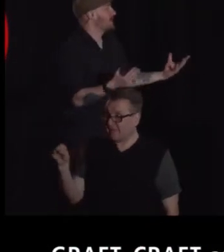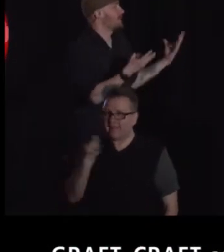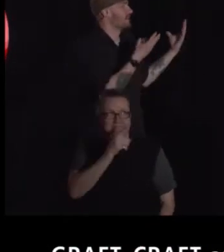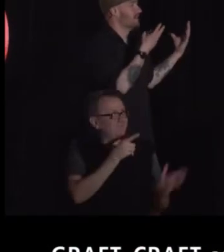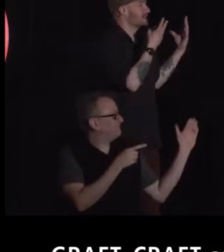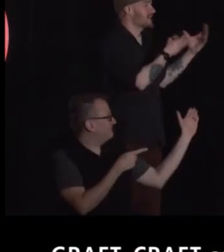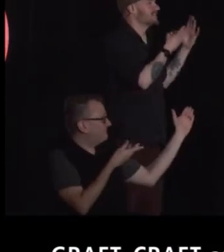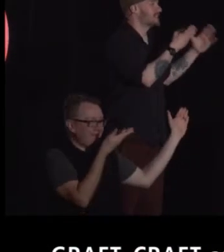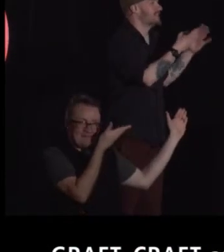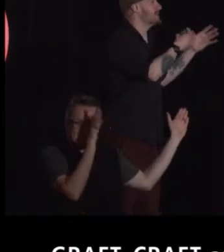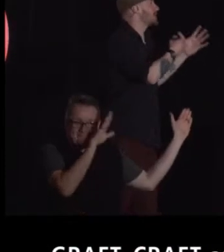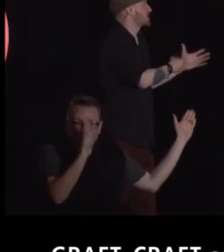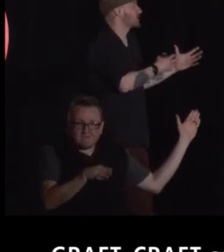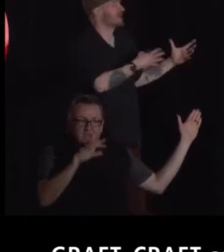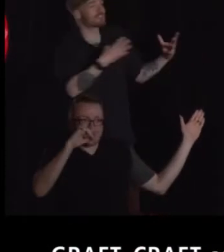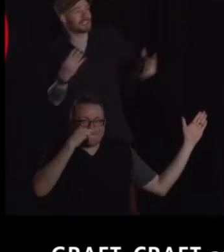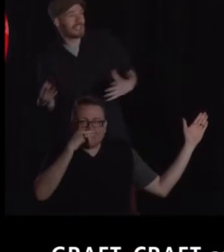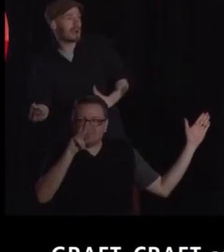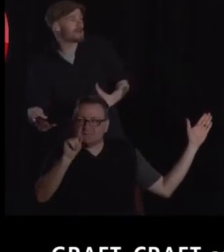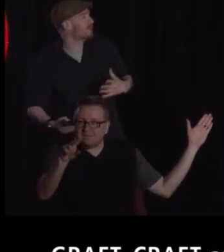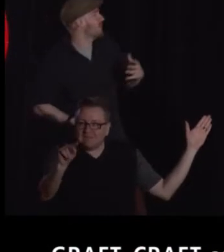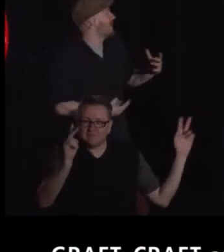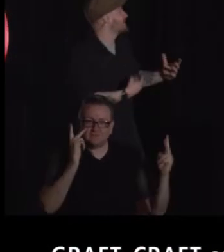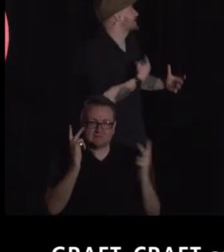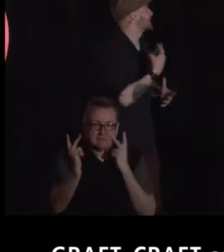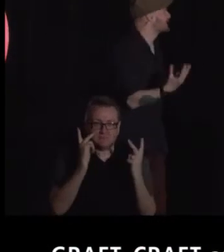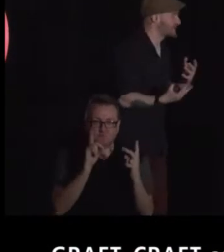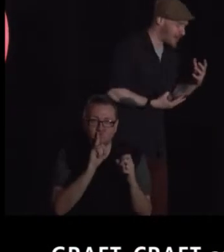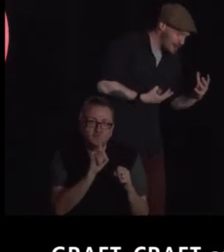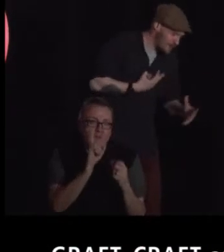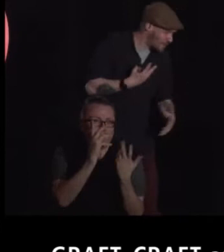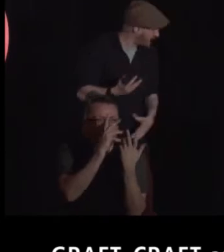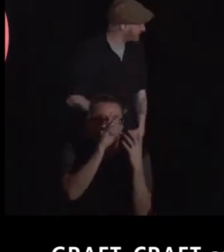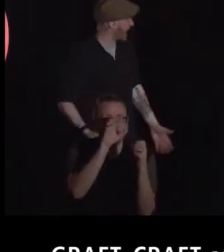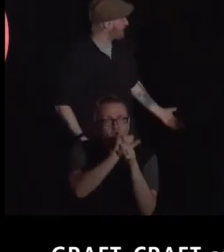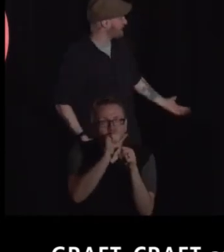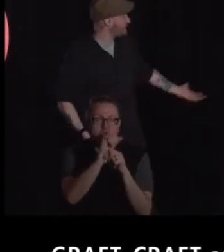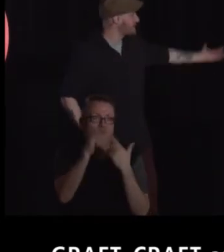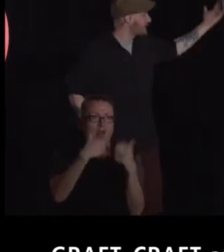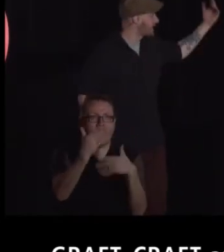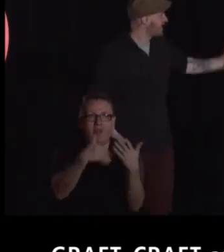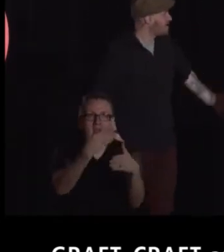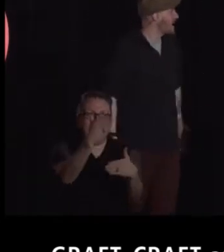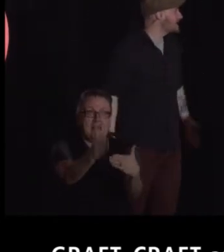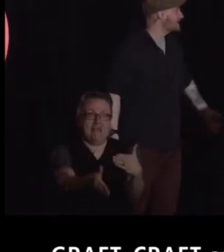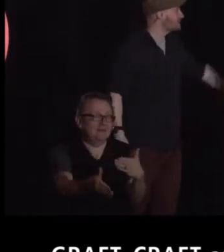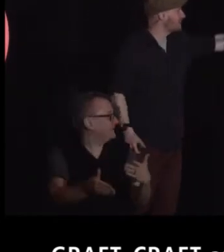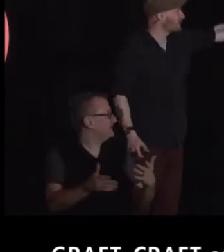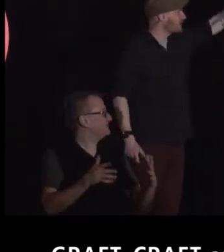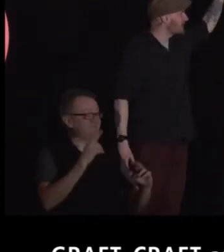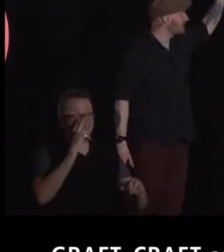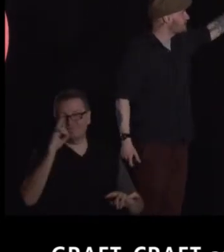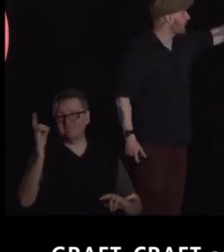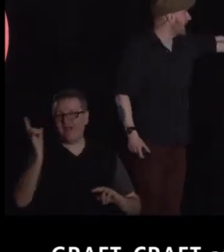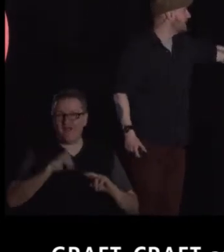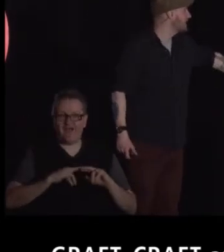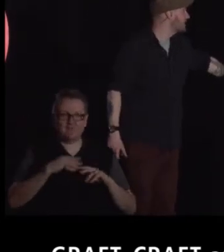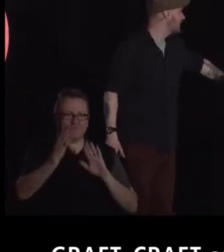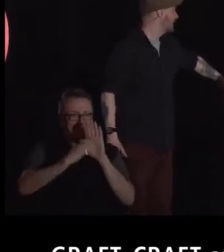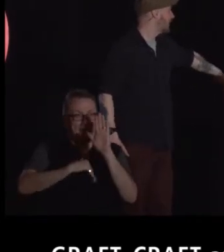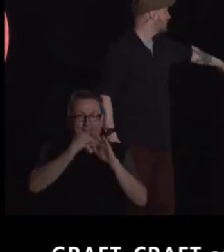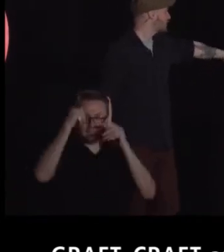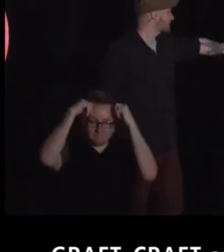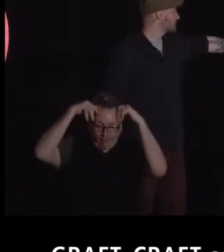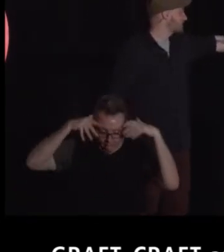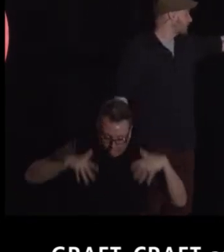the chance to be on a kids' TV show set and see how it all works and see how it all pans out. And it was just amazing fun, covered in paint